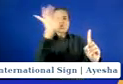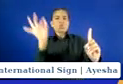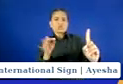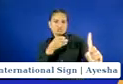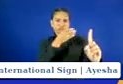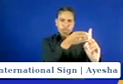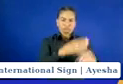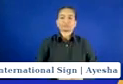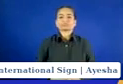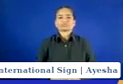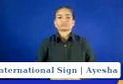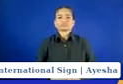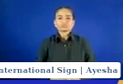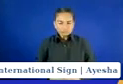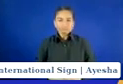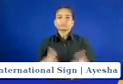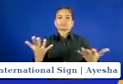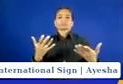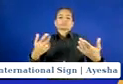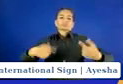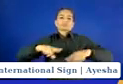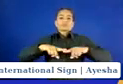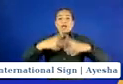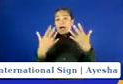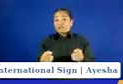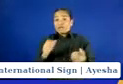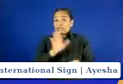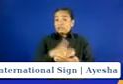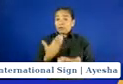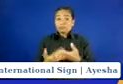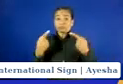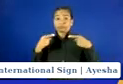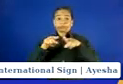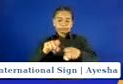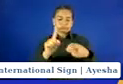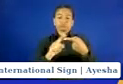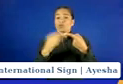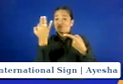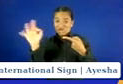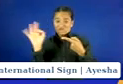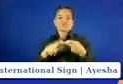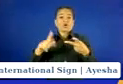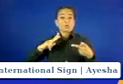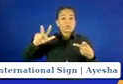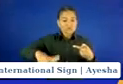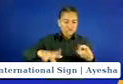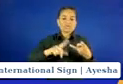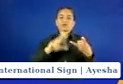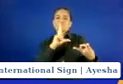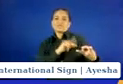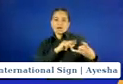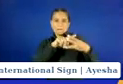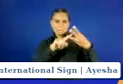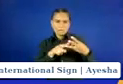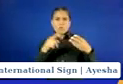Vietnamese. In your Zoom controls, click in the button Interpretation and select the language that you would like